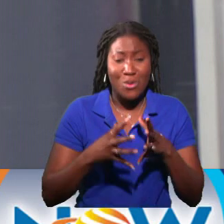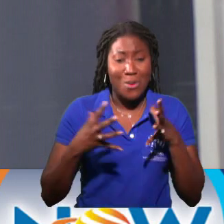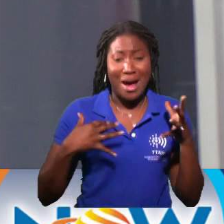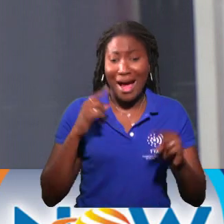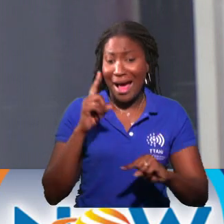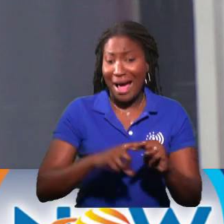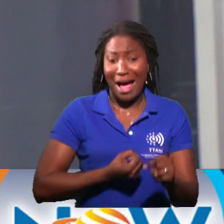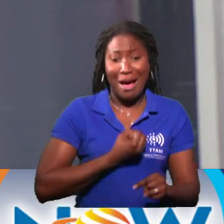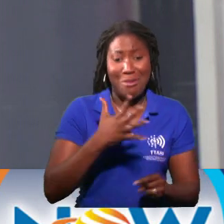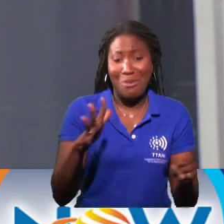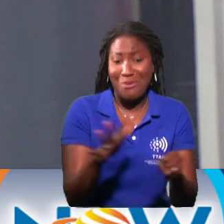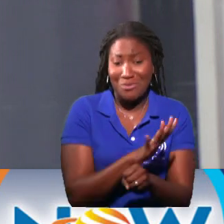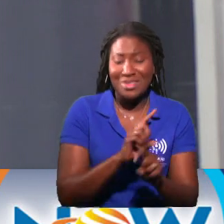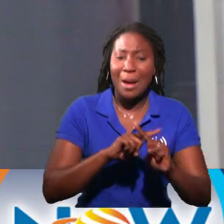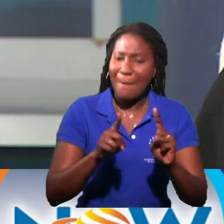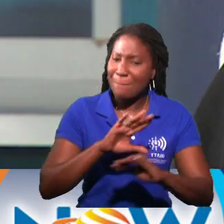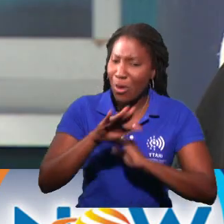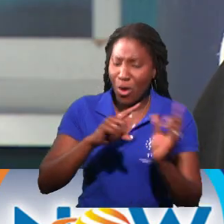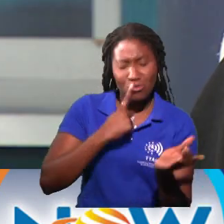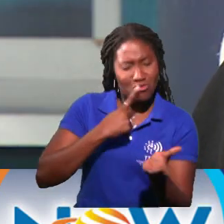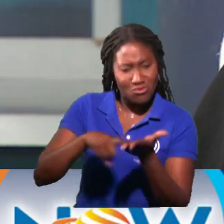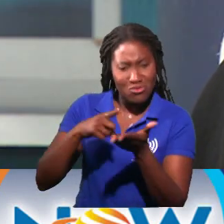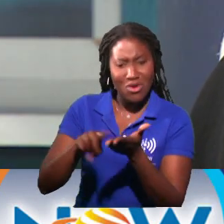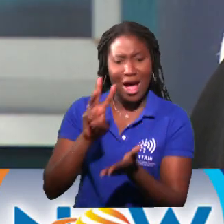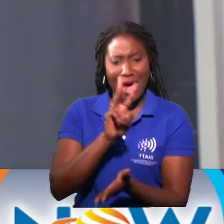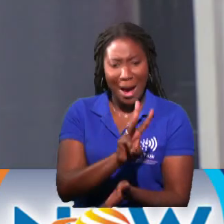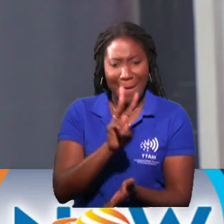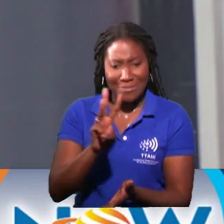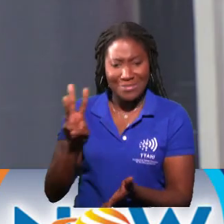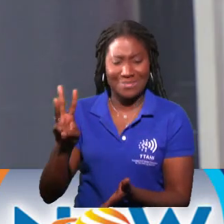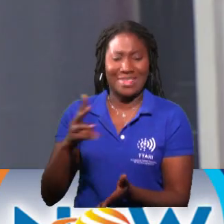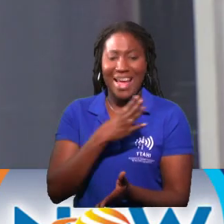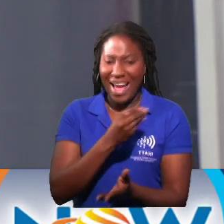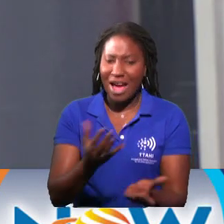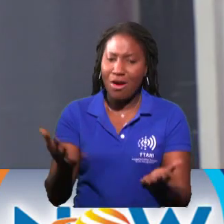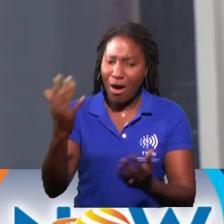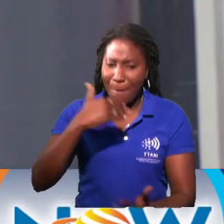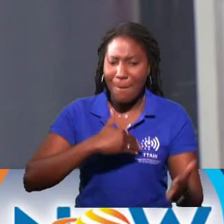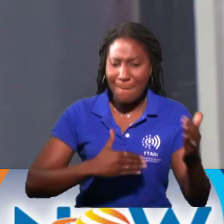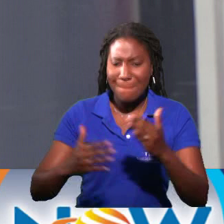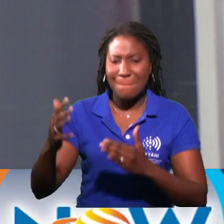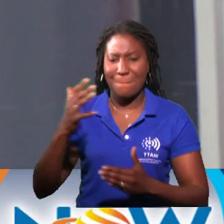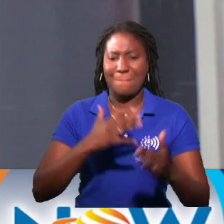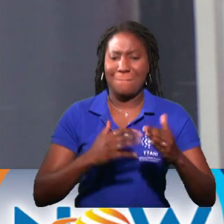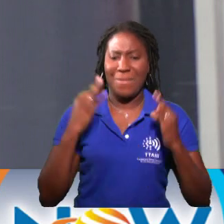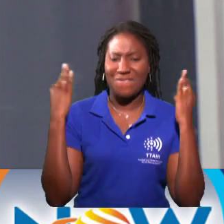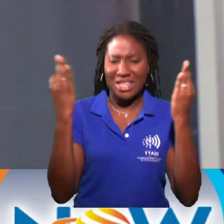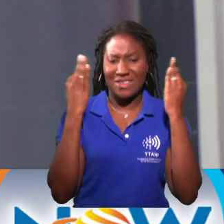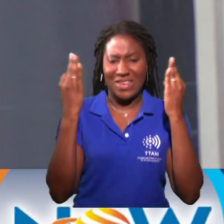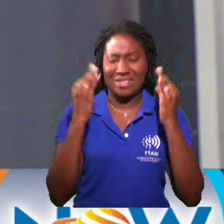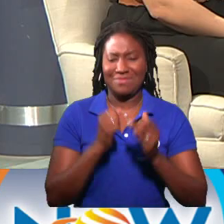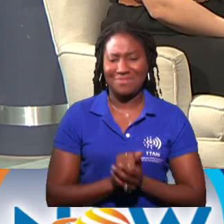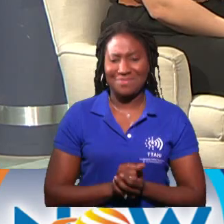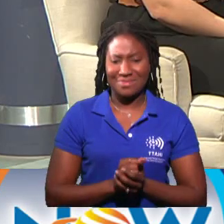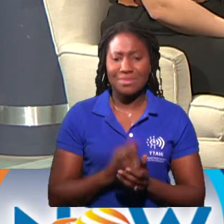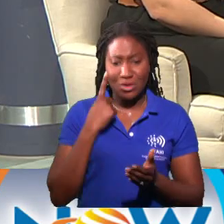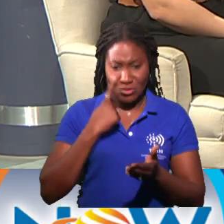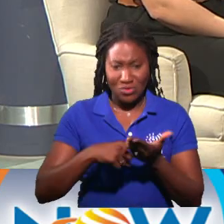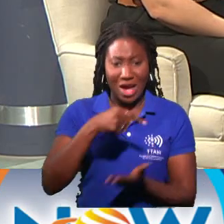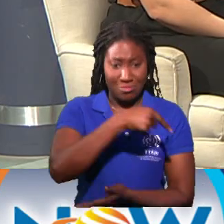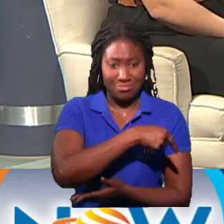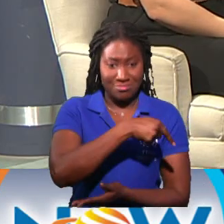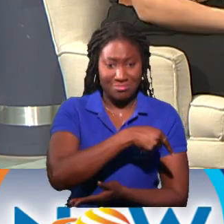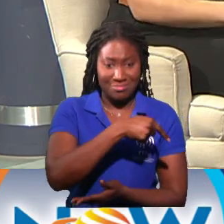already done that. It's just for everyone to go online, check out the program, and come out to the festival. Definitely go online, come out to